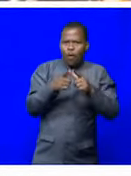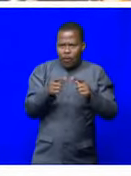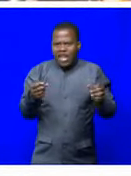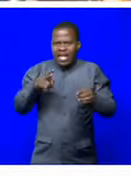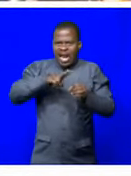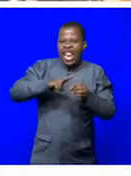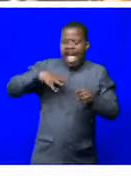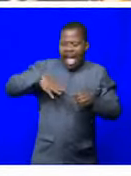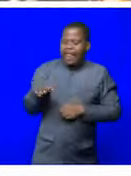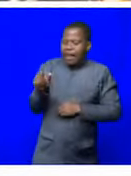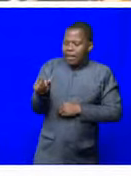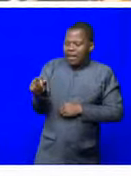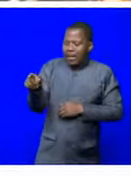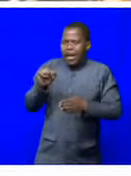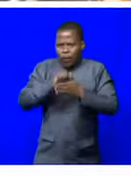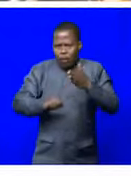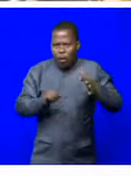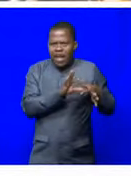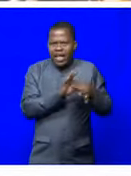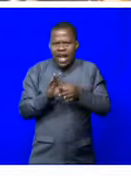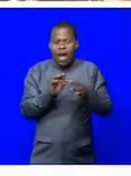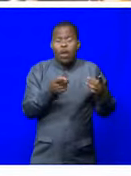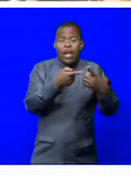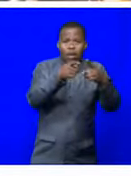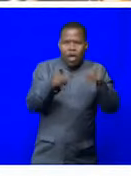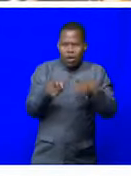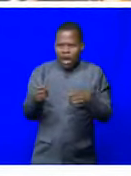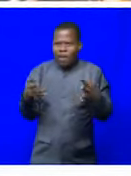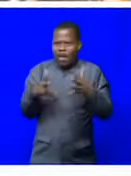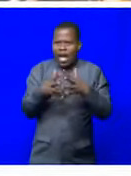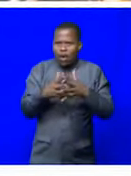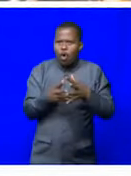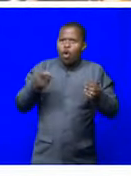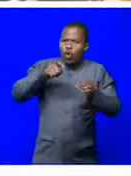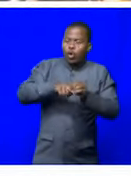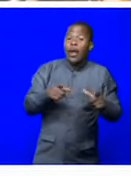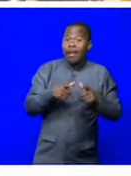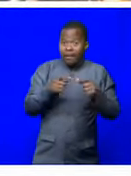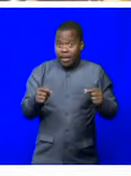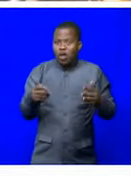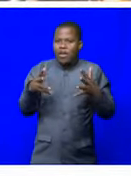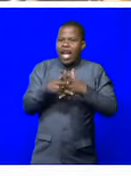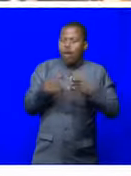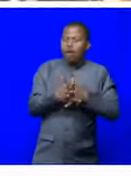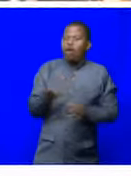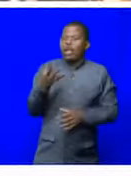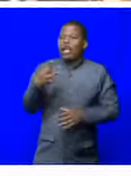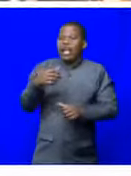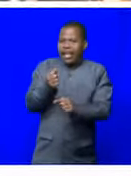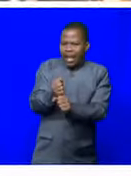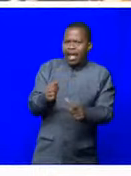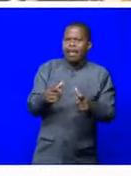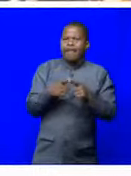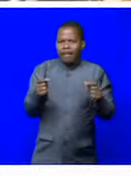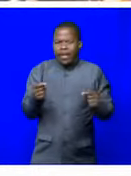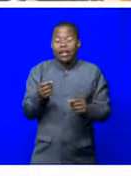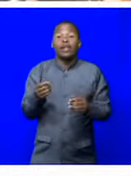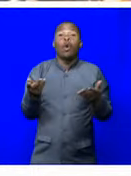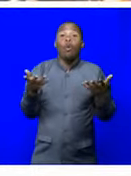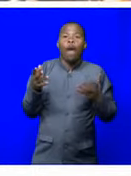etinhlanganweni letingekho ngephansi kwahulumende. Lomhlangano ke uthethe malanga lamathathu ehotela